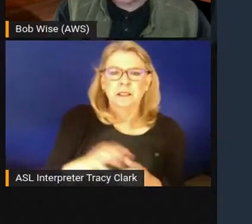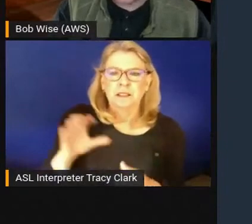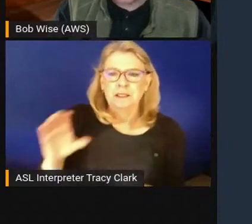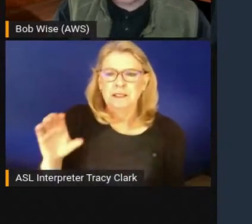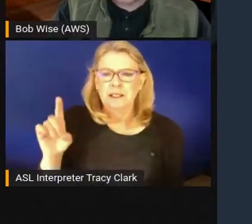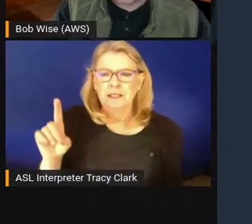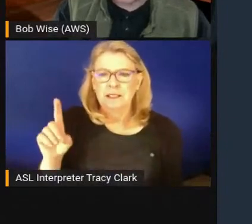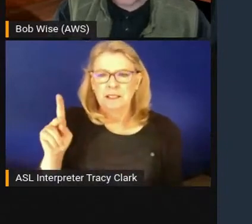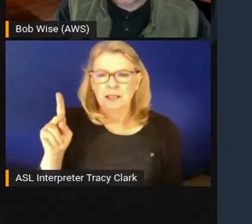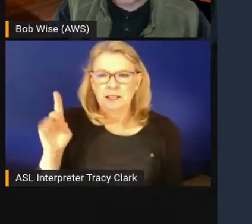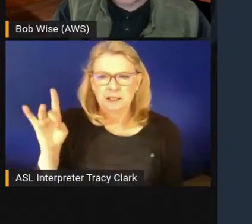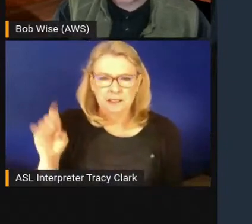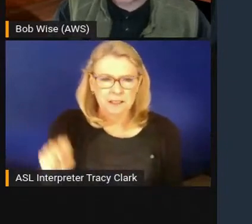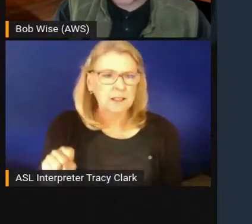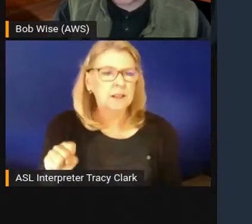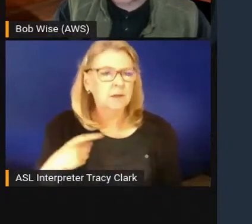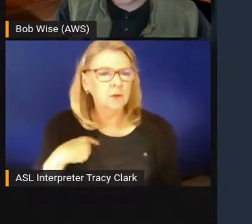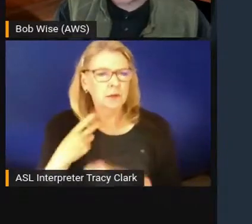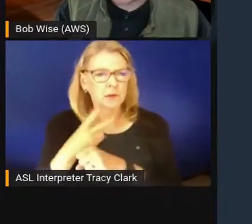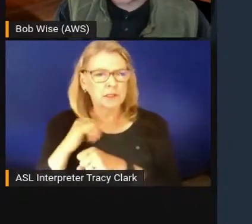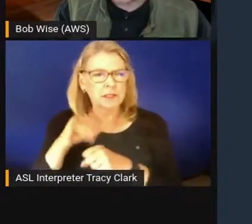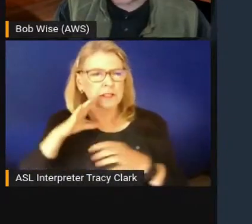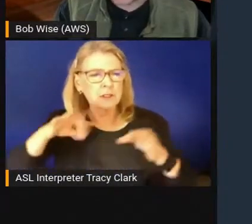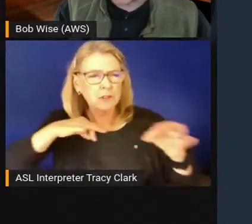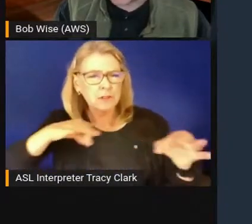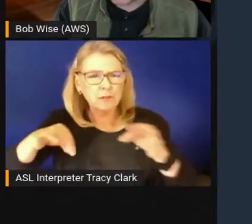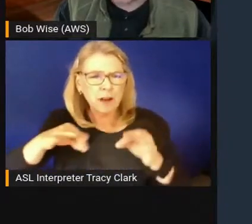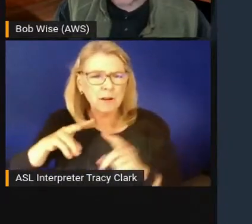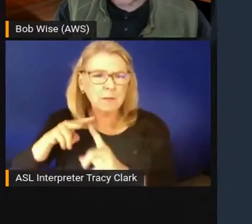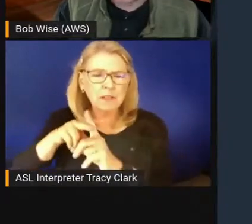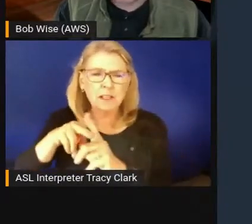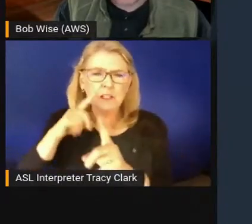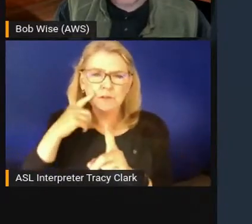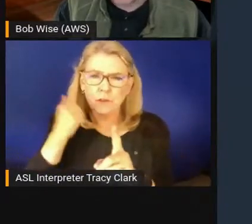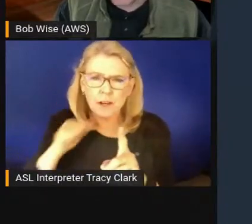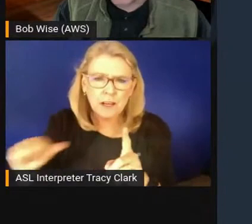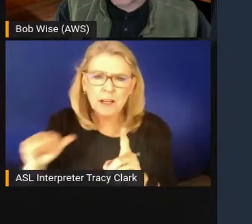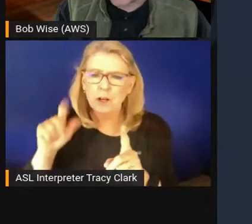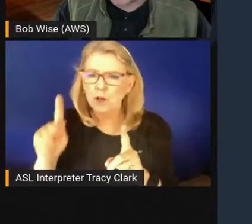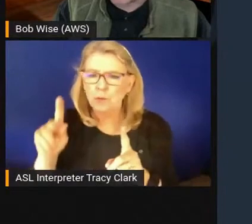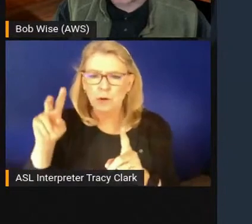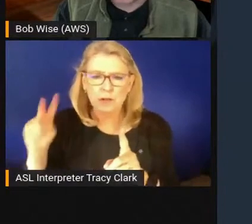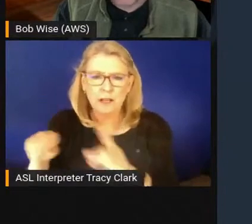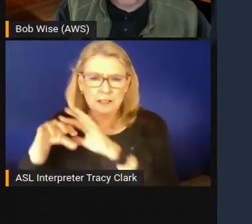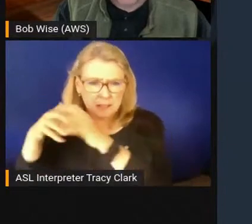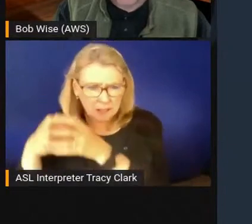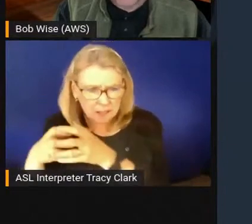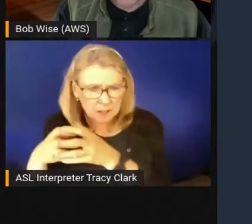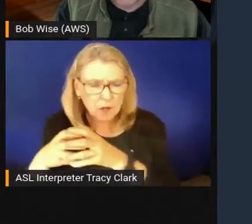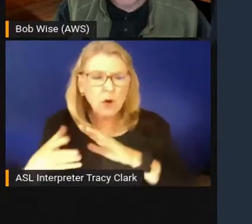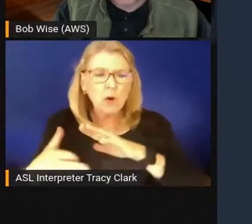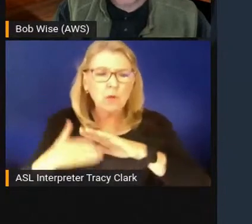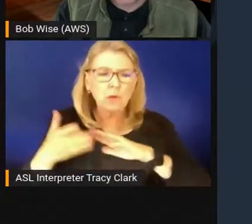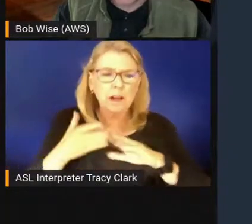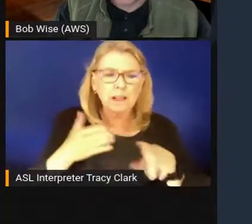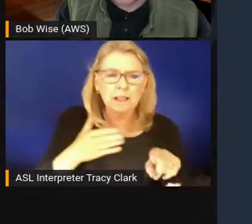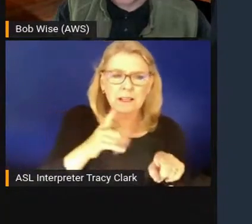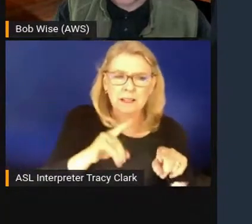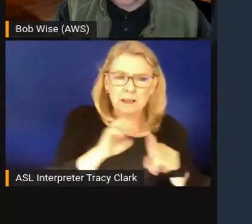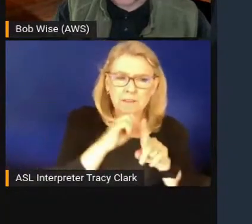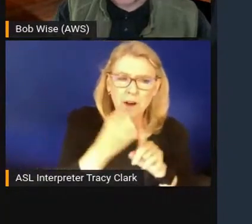CDKs. You can use this to define applications for any Kubernetes cluster, running anywhere, running locally in your dev environment, part of your CI